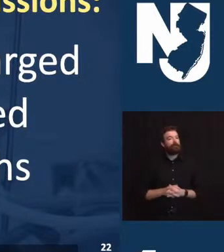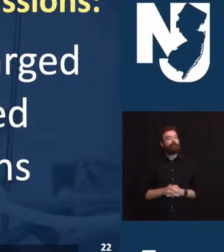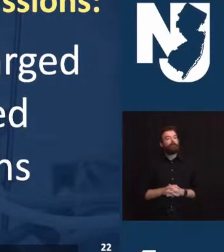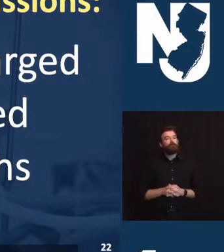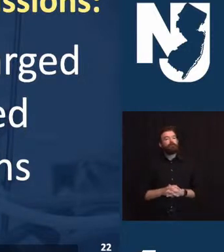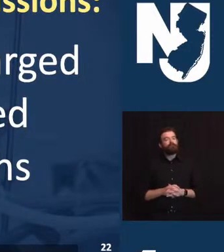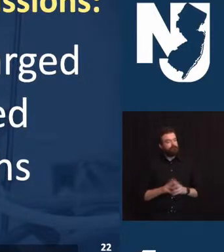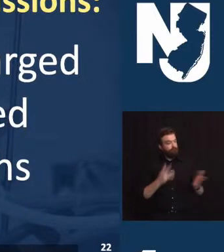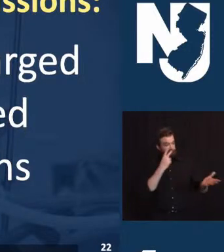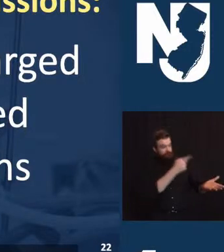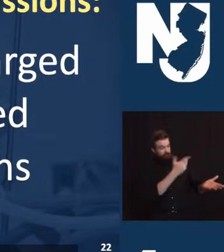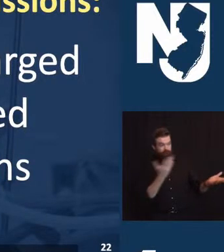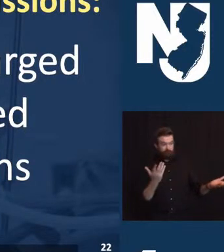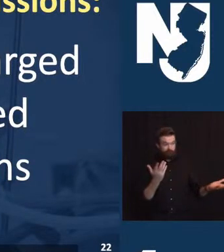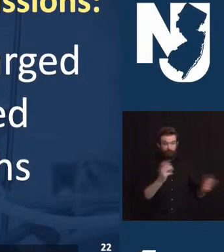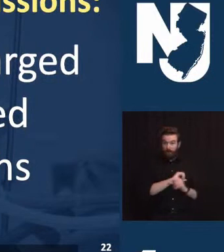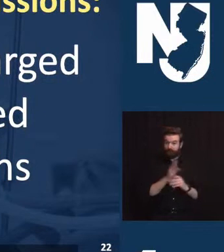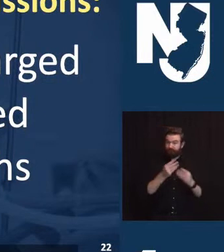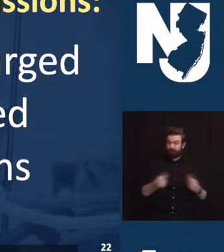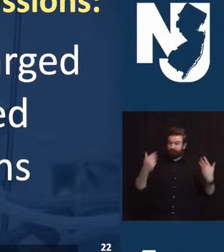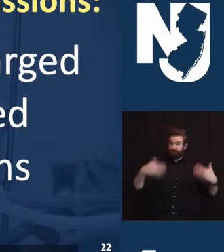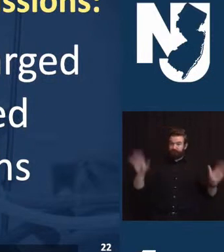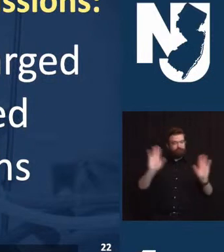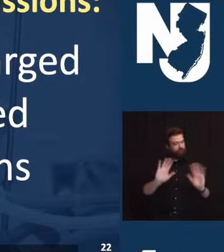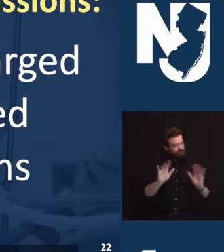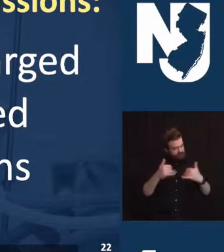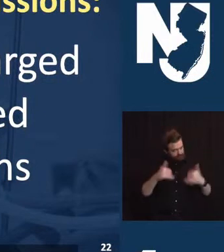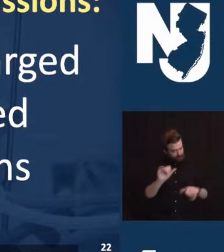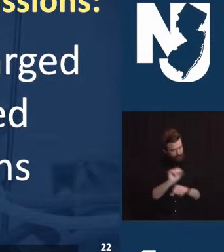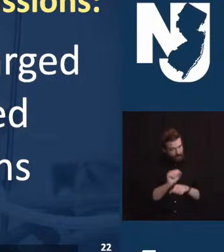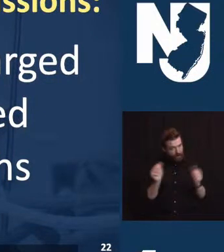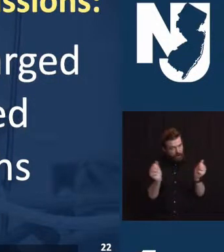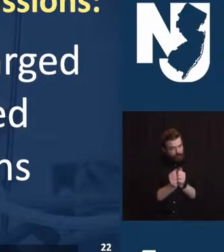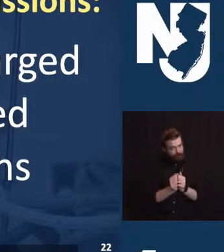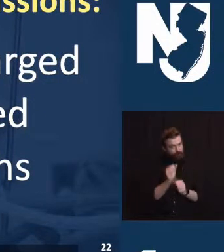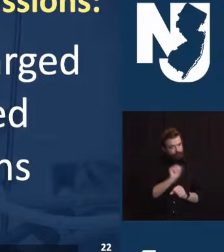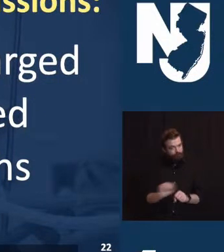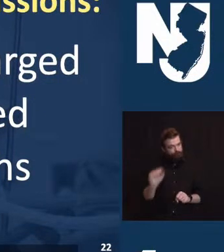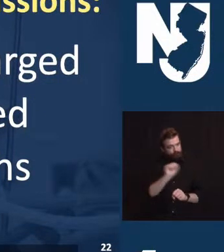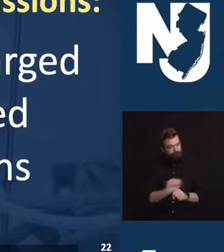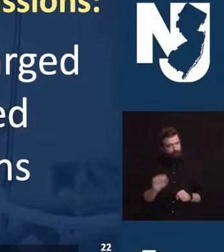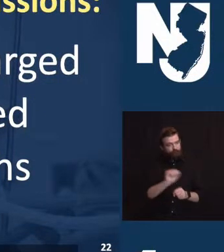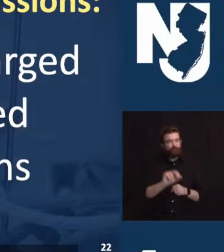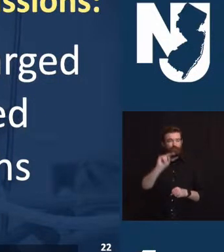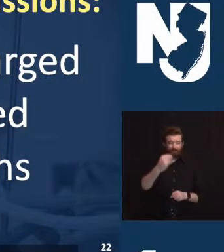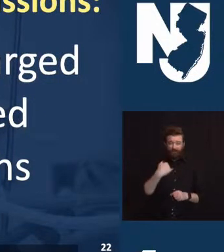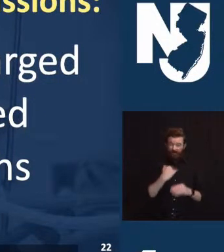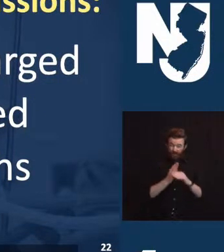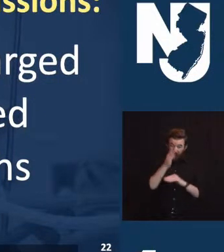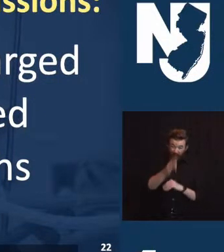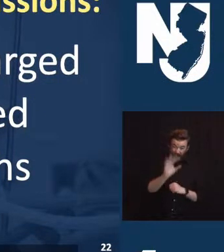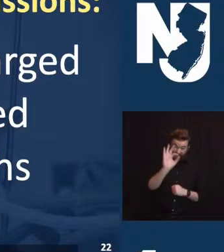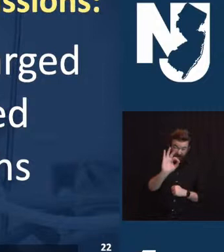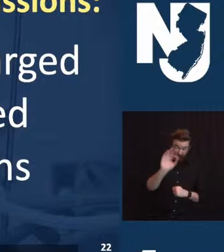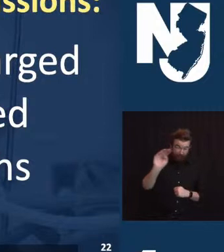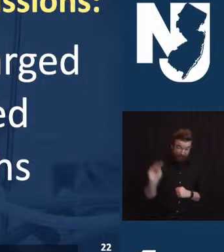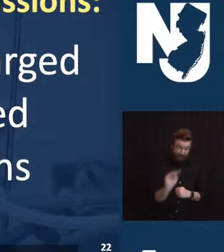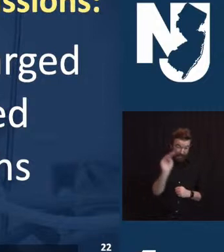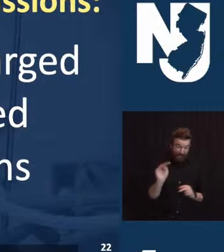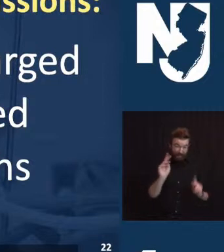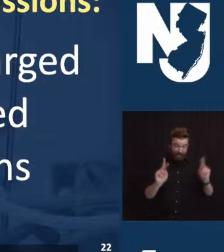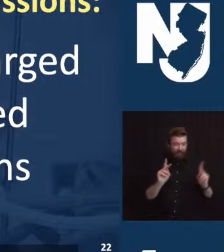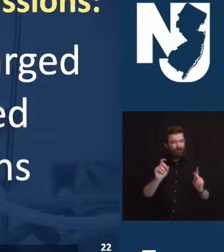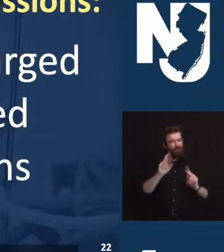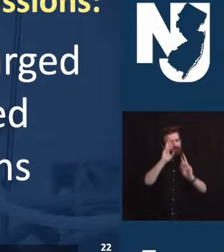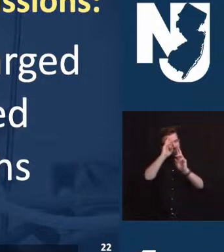9.3 million of us. So let's show that respect we have for our fellow New Jerseyans and keep up with wearing our masks